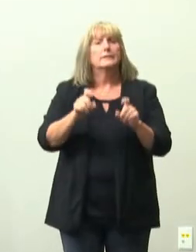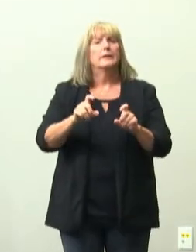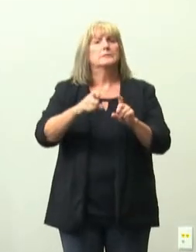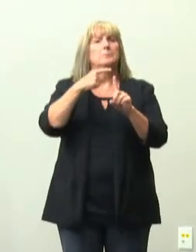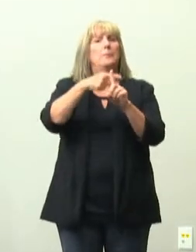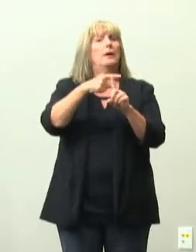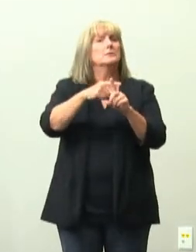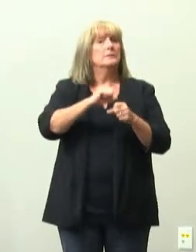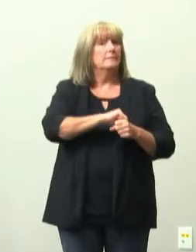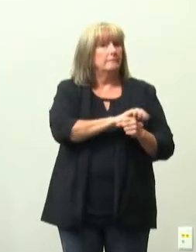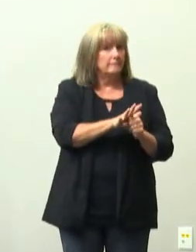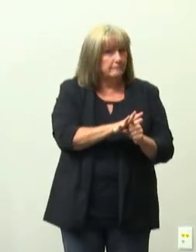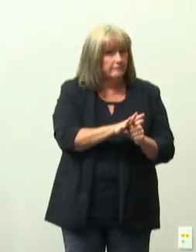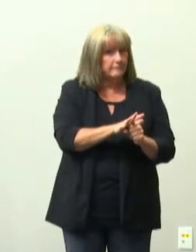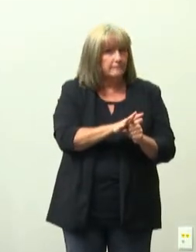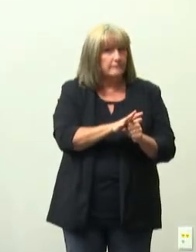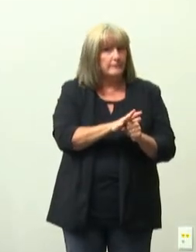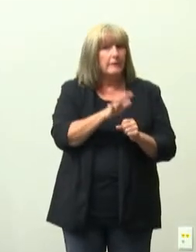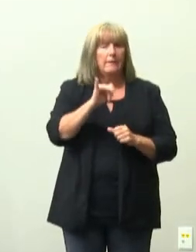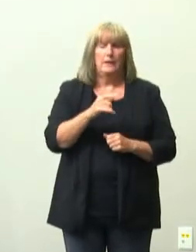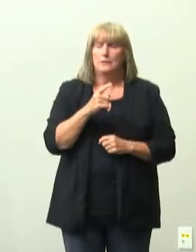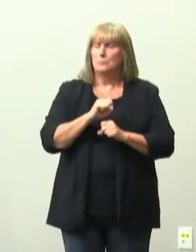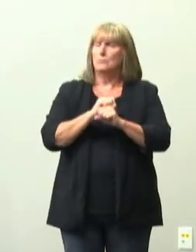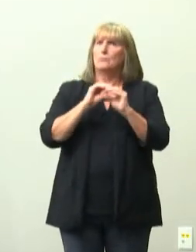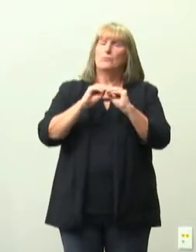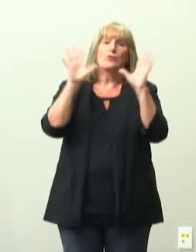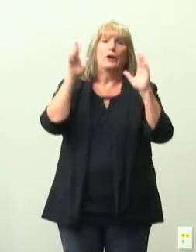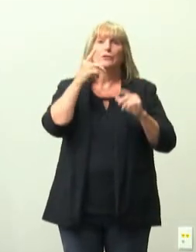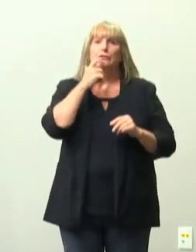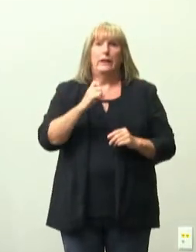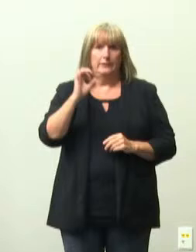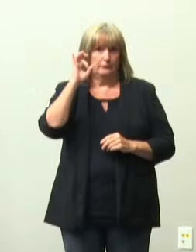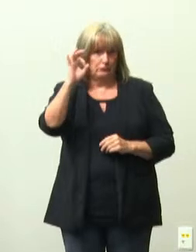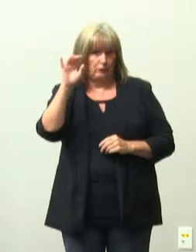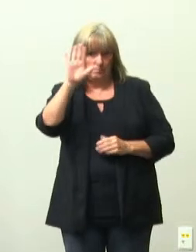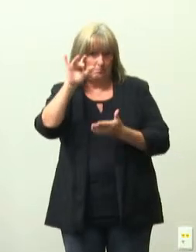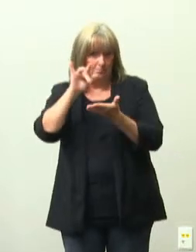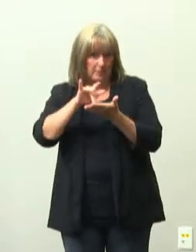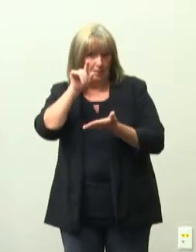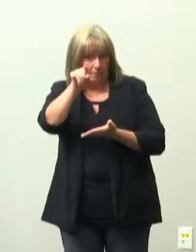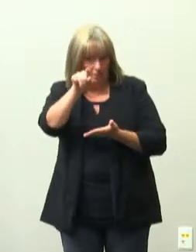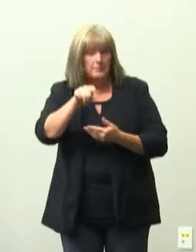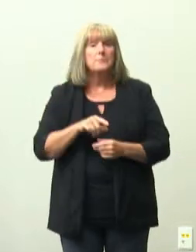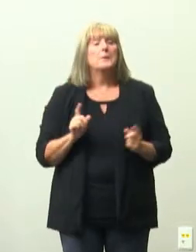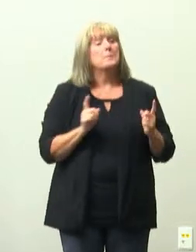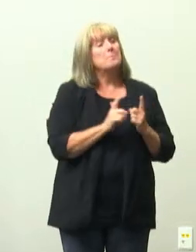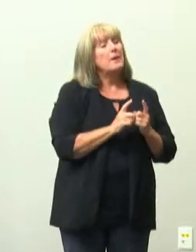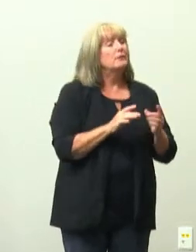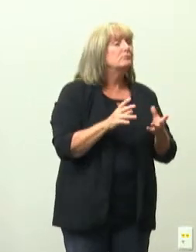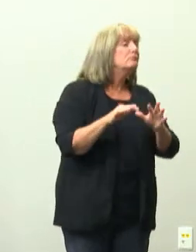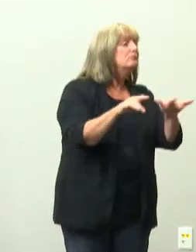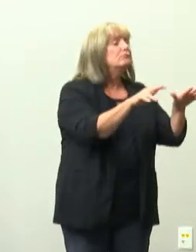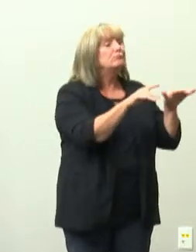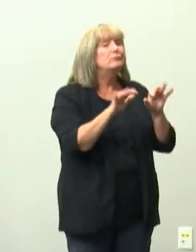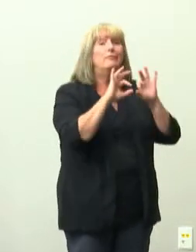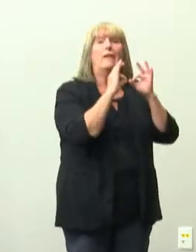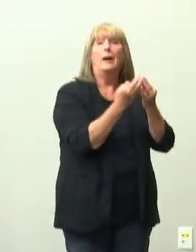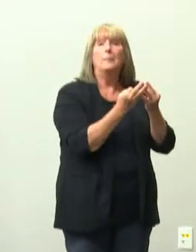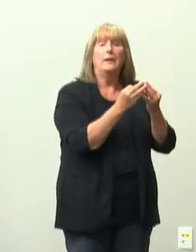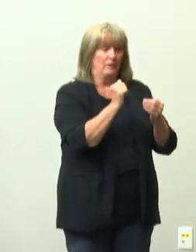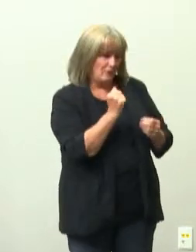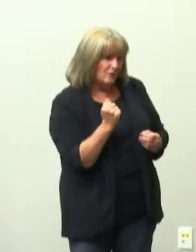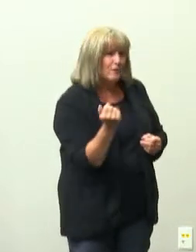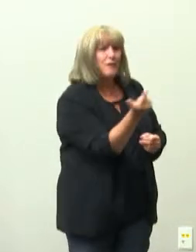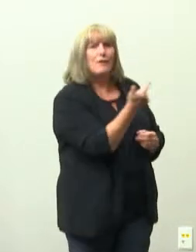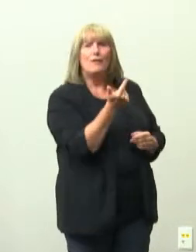COVID-19. That's that bright red circle in the center. They met their family over the weekend. All family members got